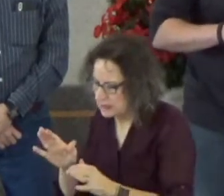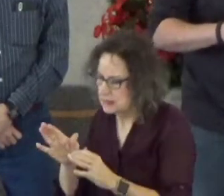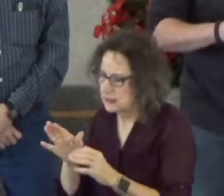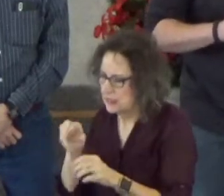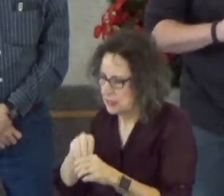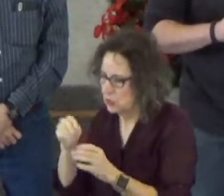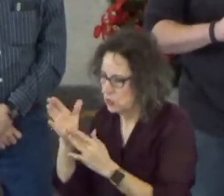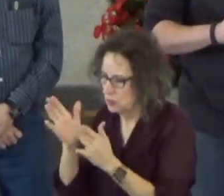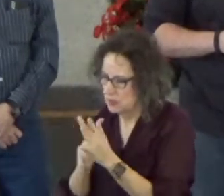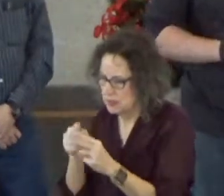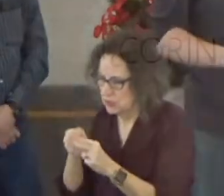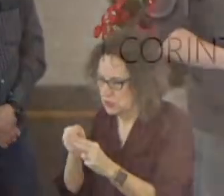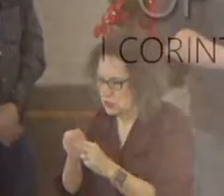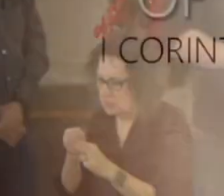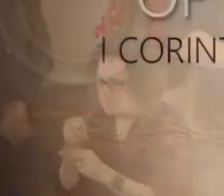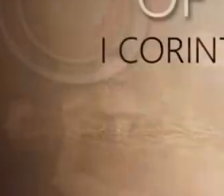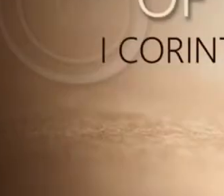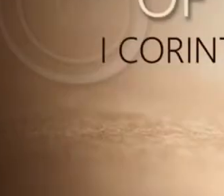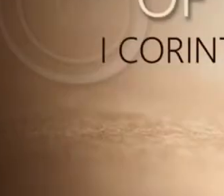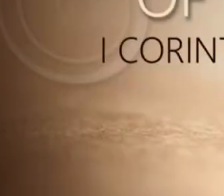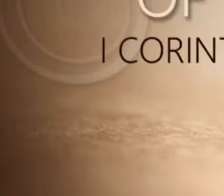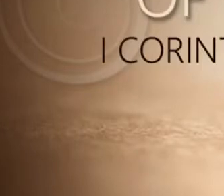pray. Amen.